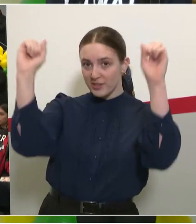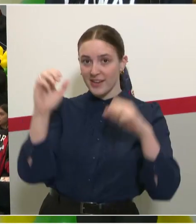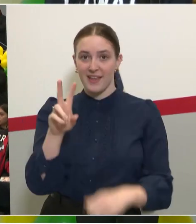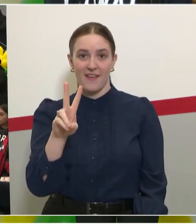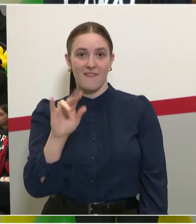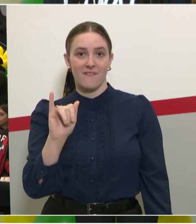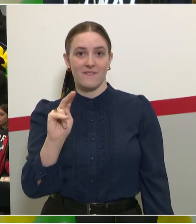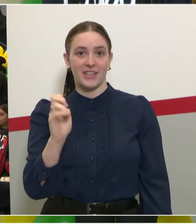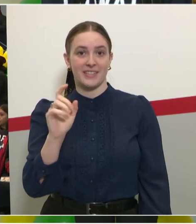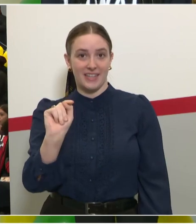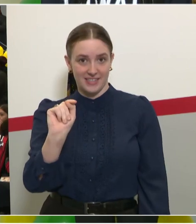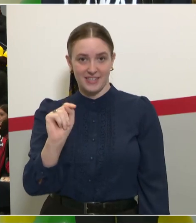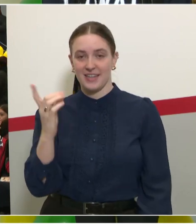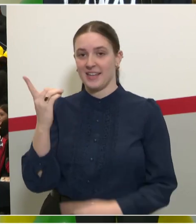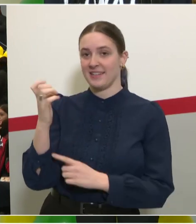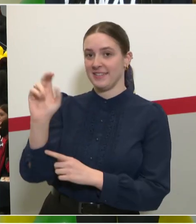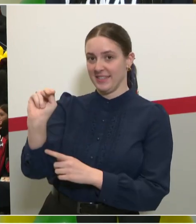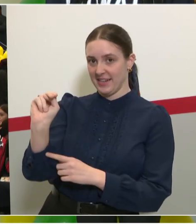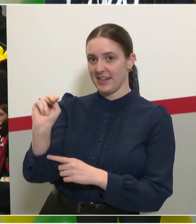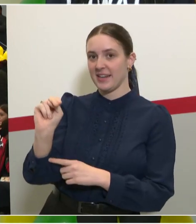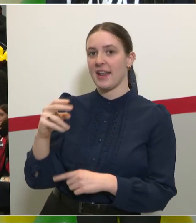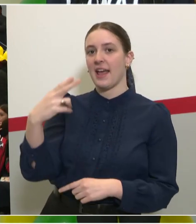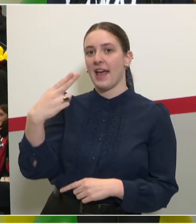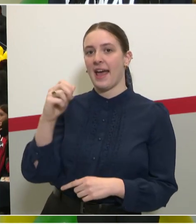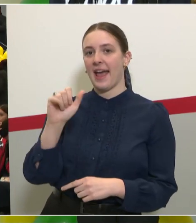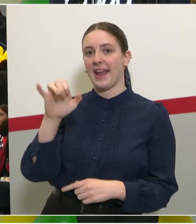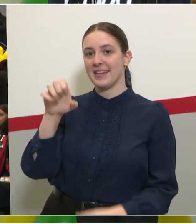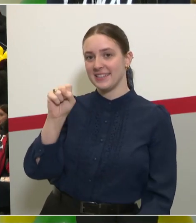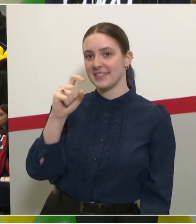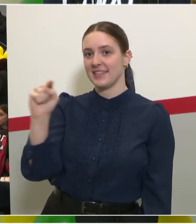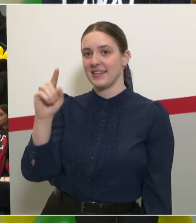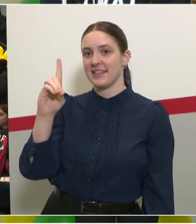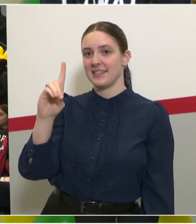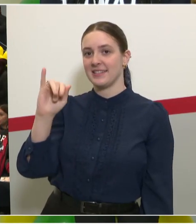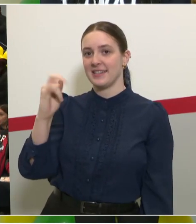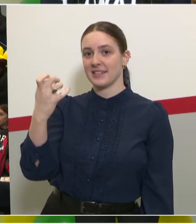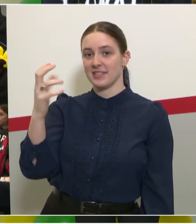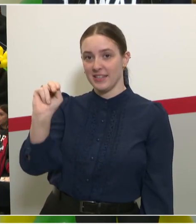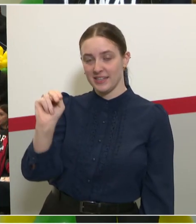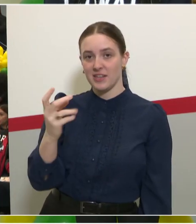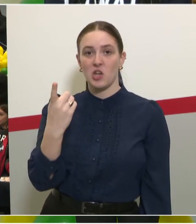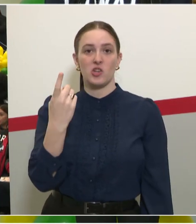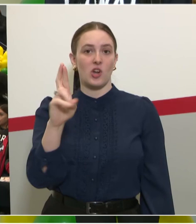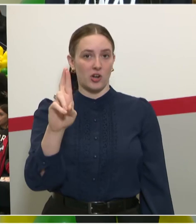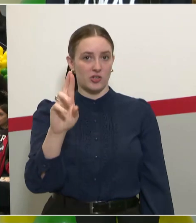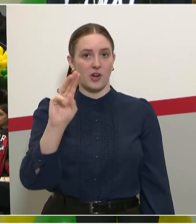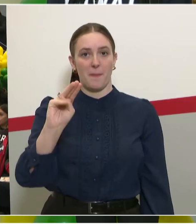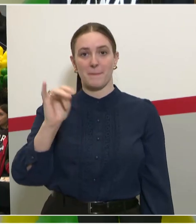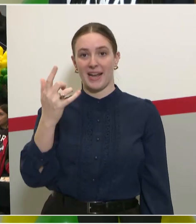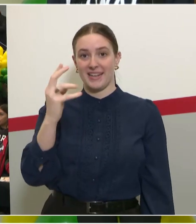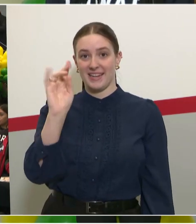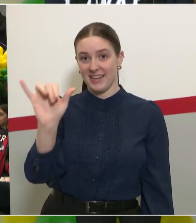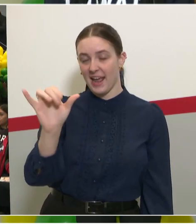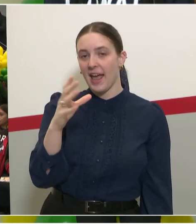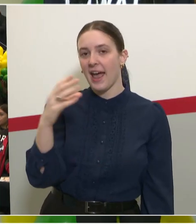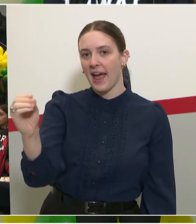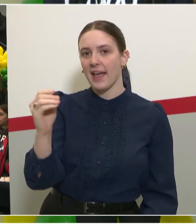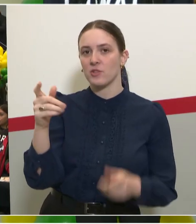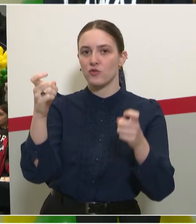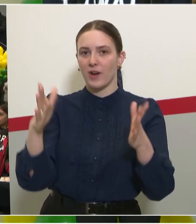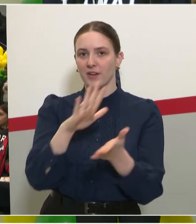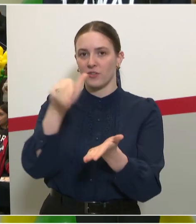of the College of Medicine, Dr. Andrea Hayes Dixon, Dr. Hugh Mighty, and the executive director of the centers,